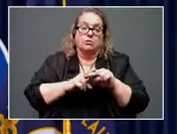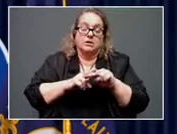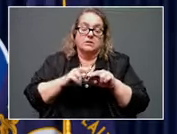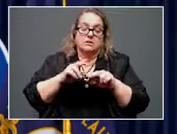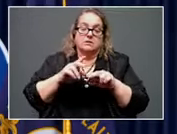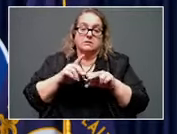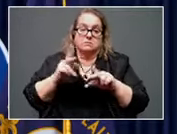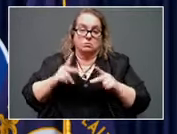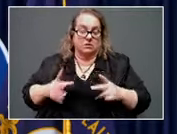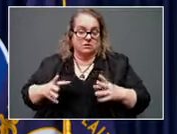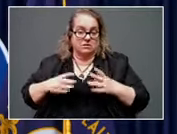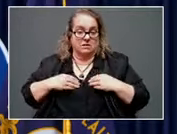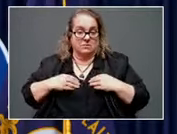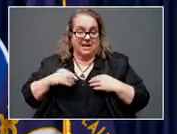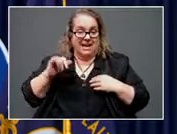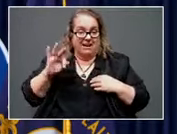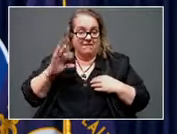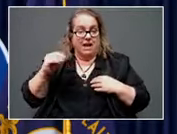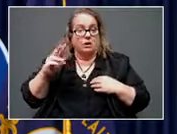deteriorate? Thank you.